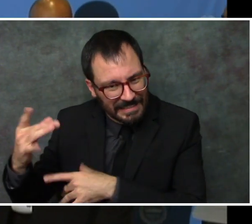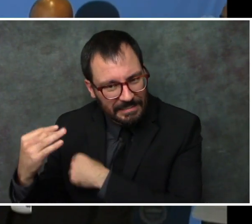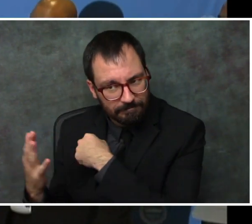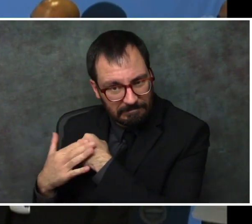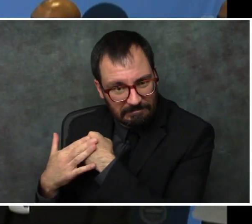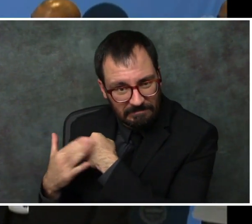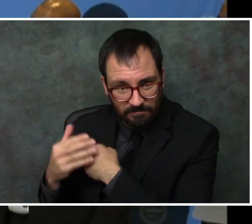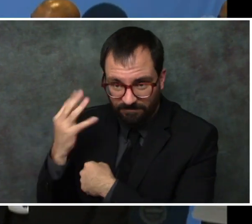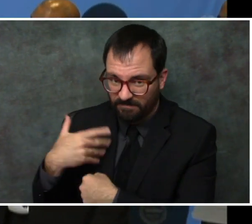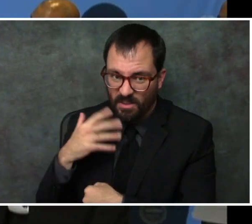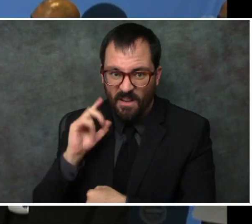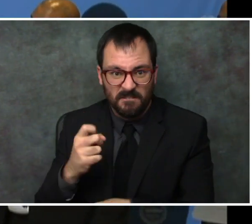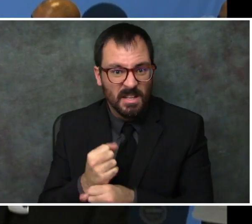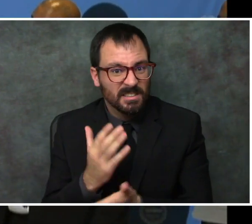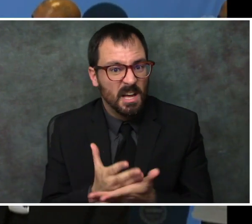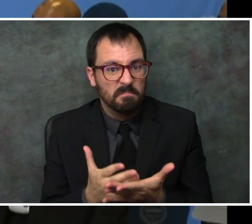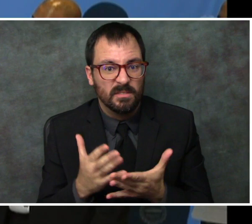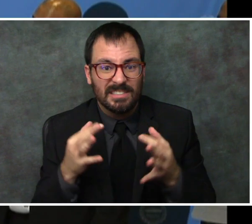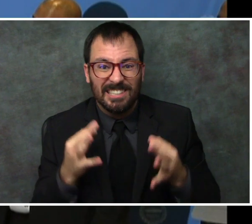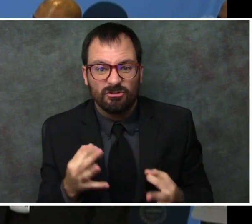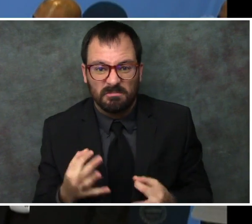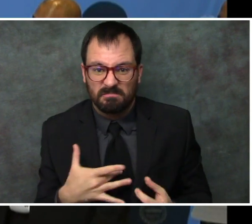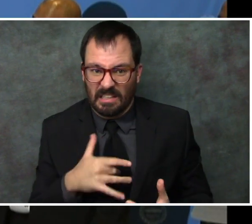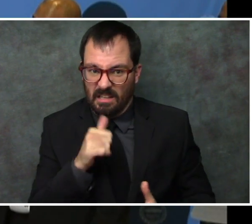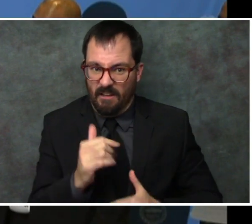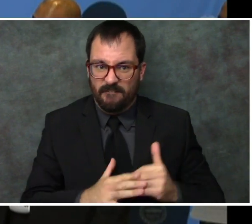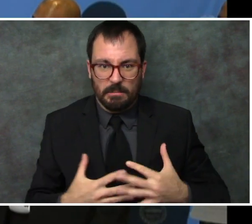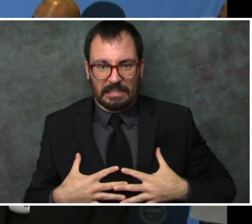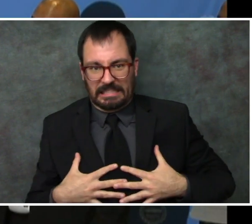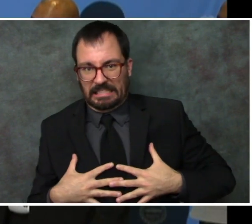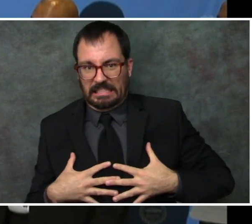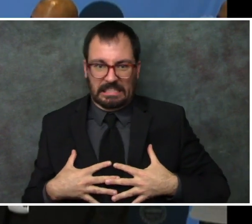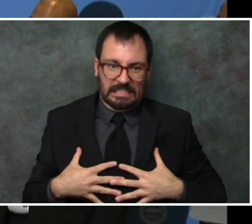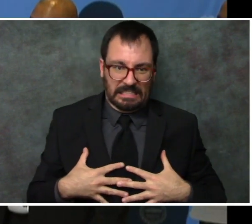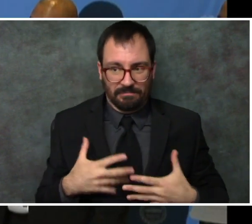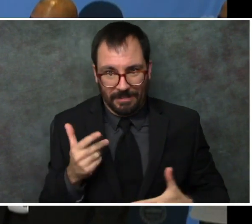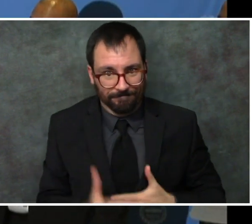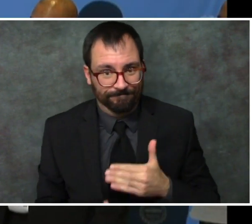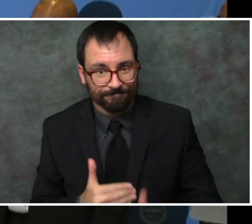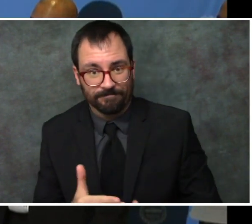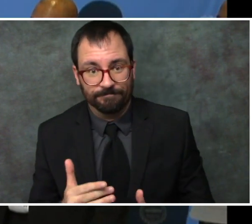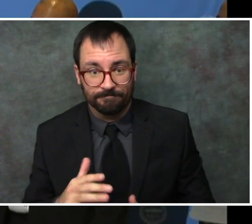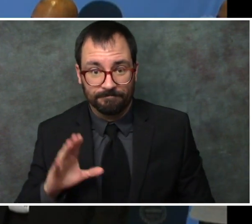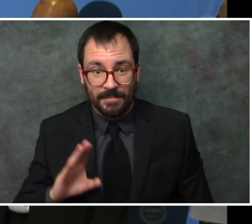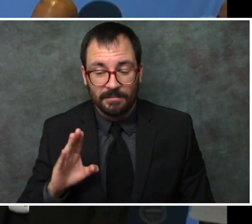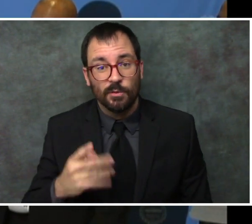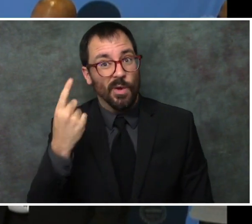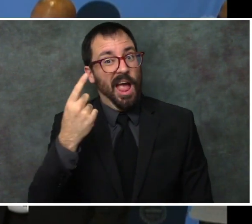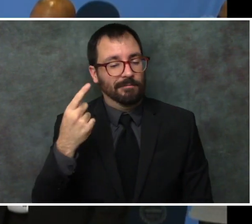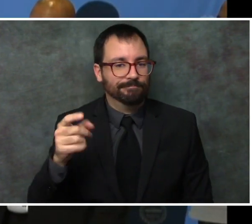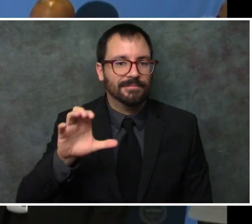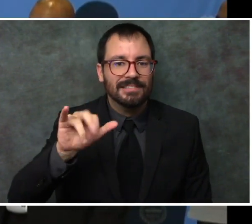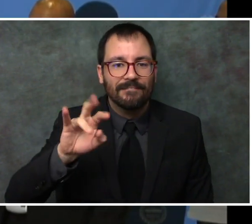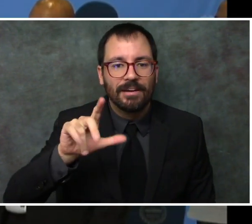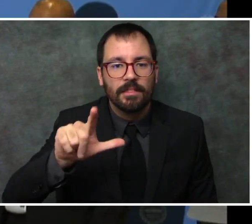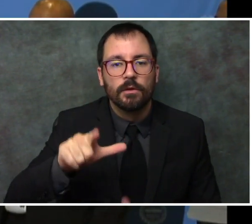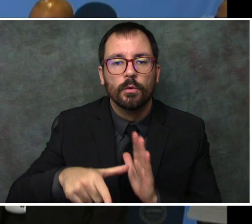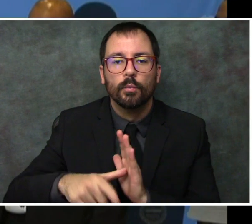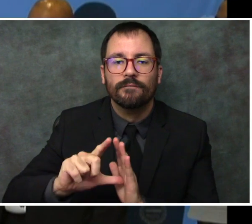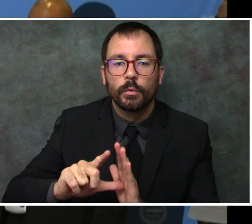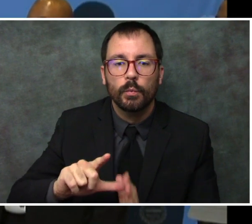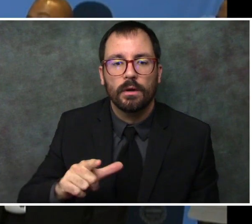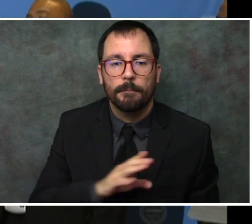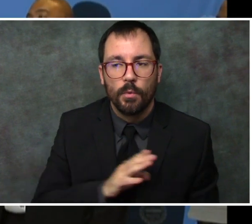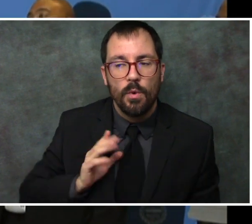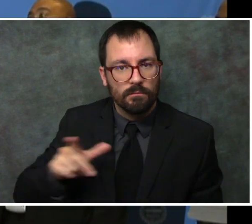city. And one is a civilian review board with subpoena powers. And I thought to the moment in time where we were at that particular